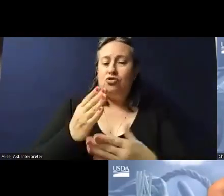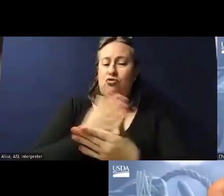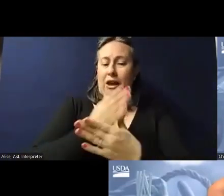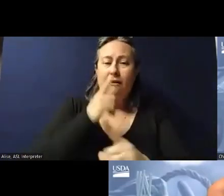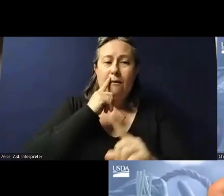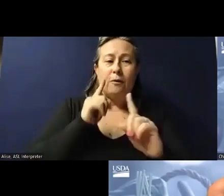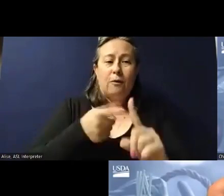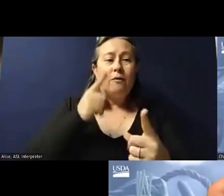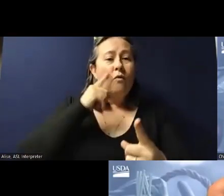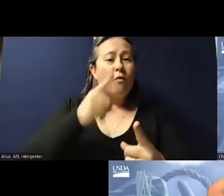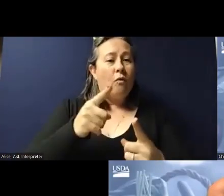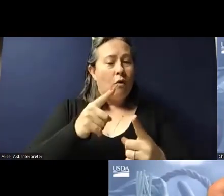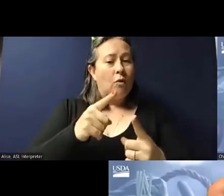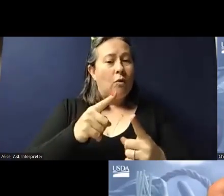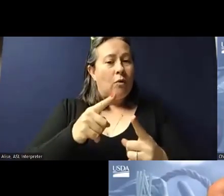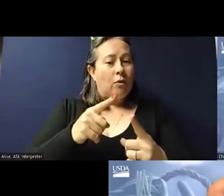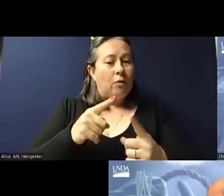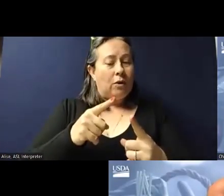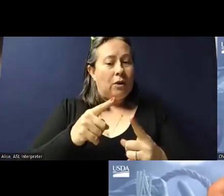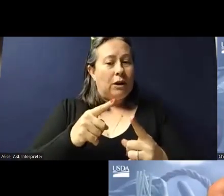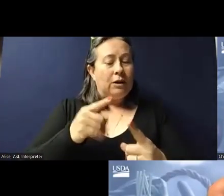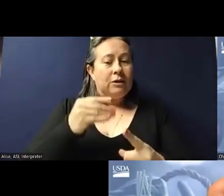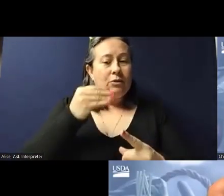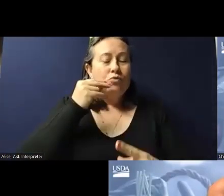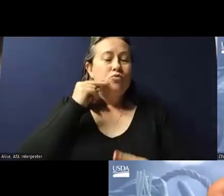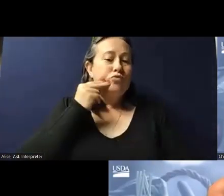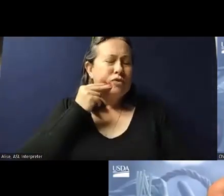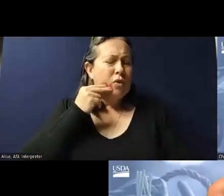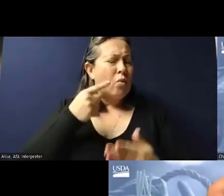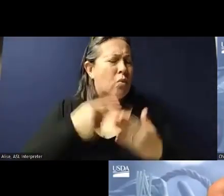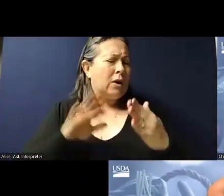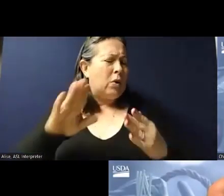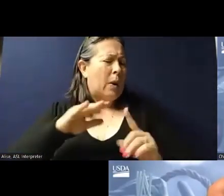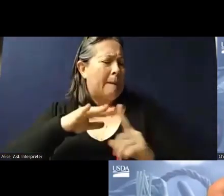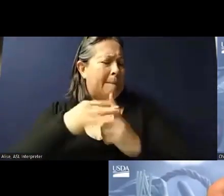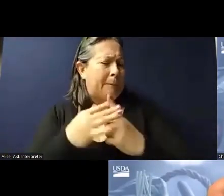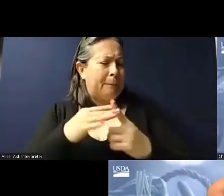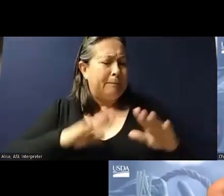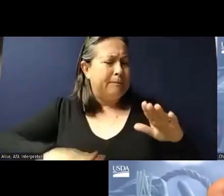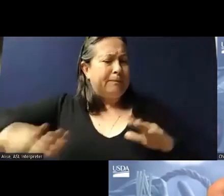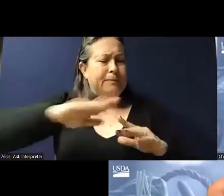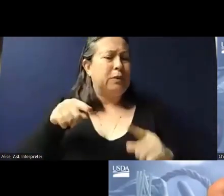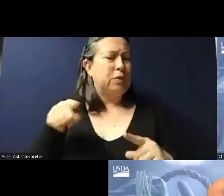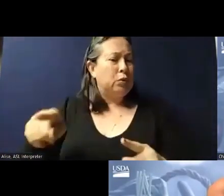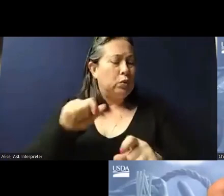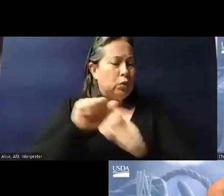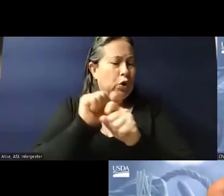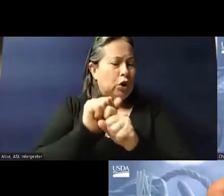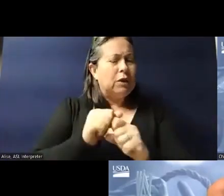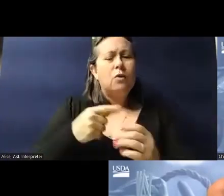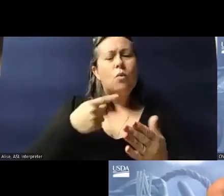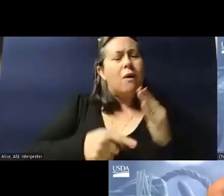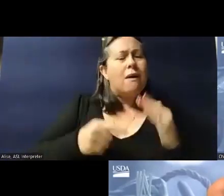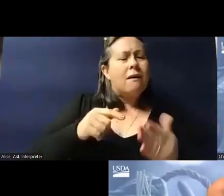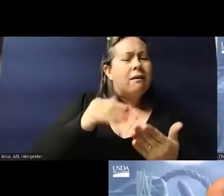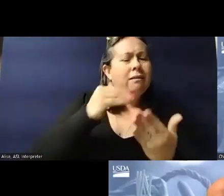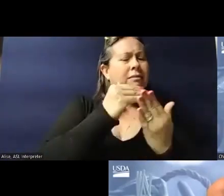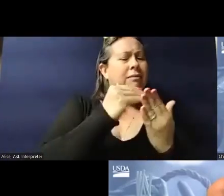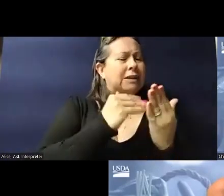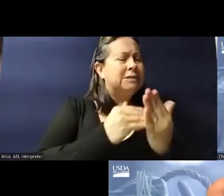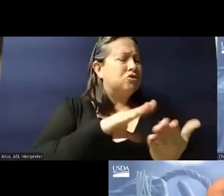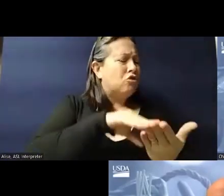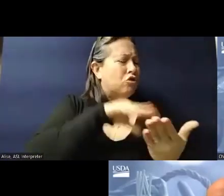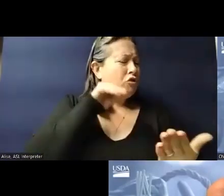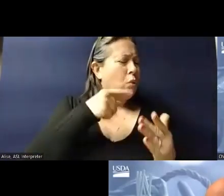food and nutrition? And what are some of the populations that you've worked with, and what are some of the lessons learned, and what are the key opportunities